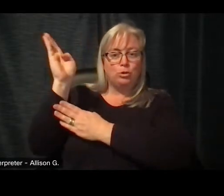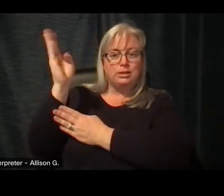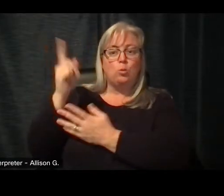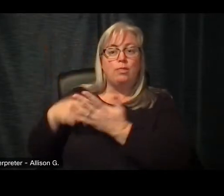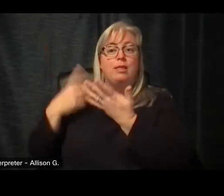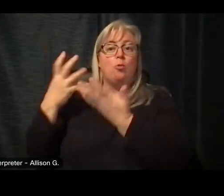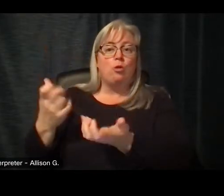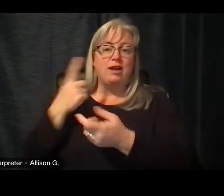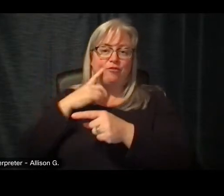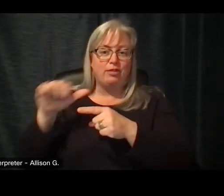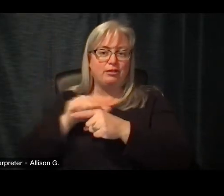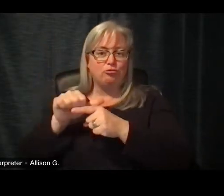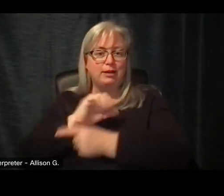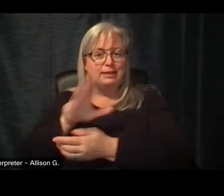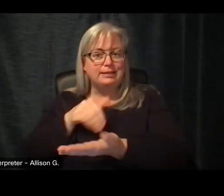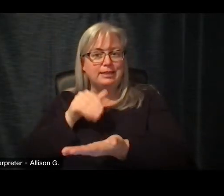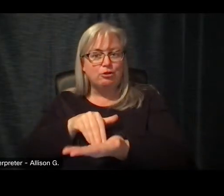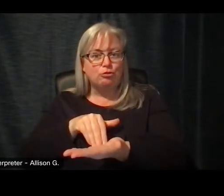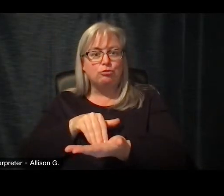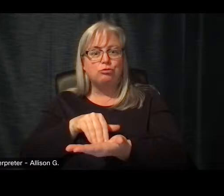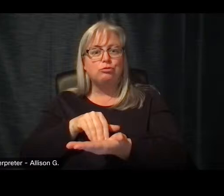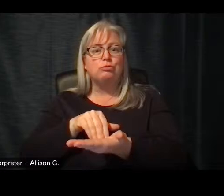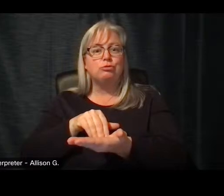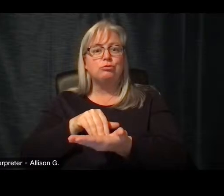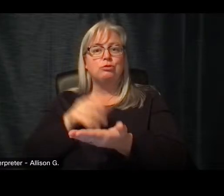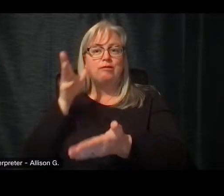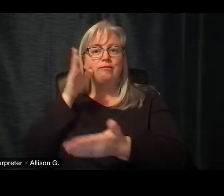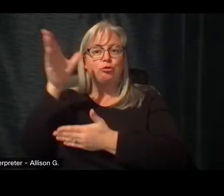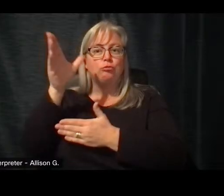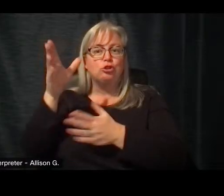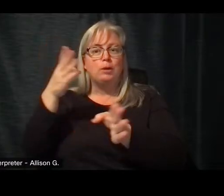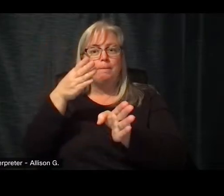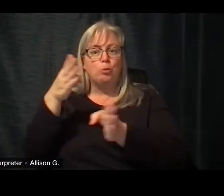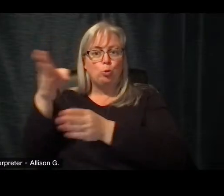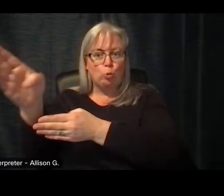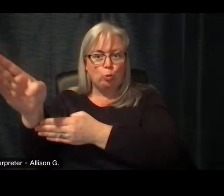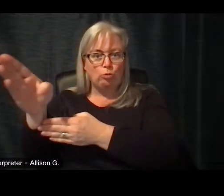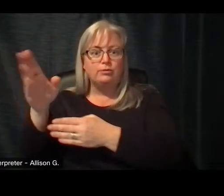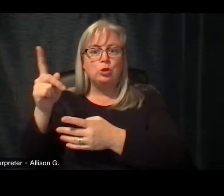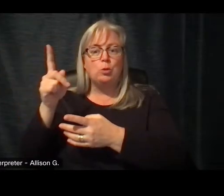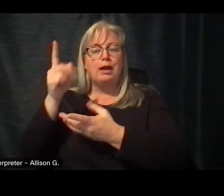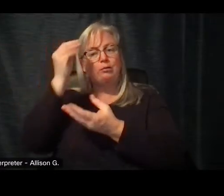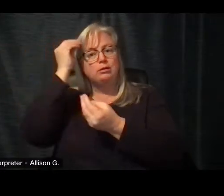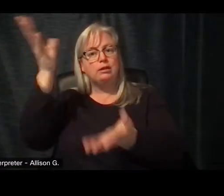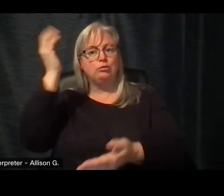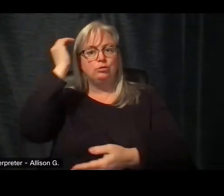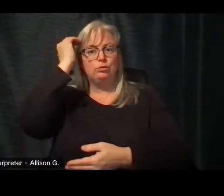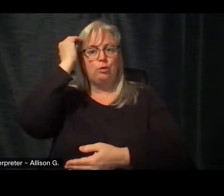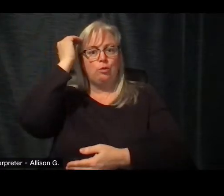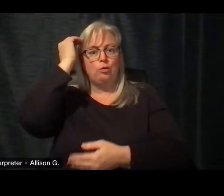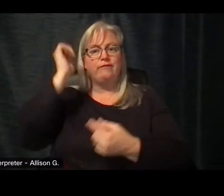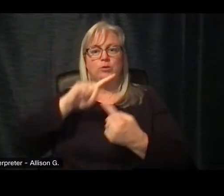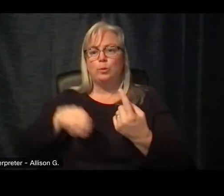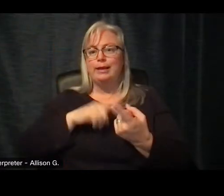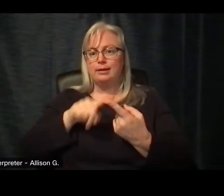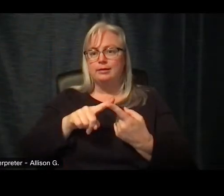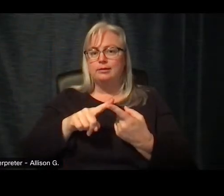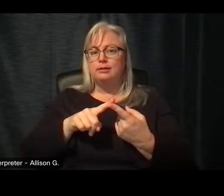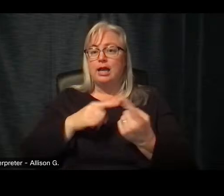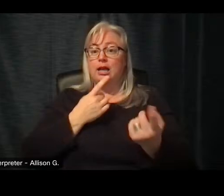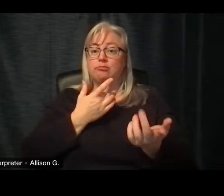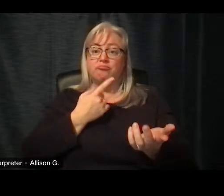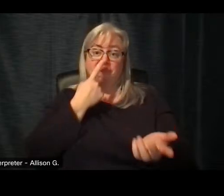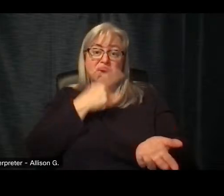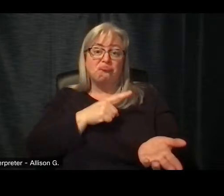do with the training centers and future moves and that. So I'll keep you opposed as far as when. I'd like to hear what they've got